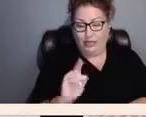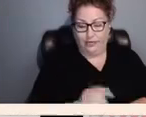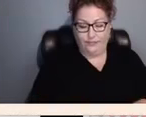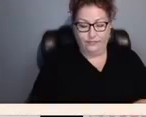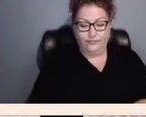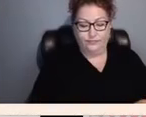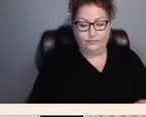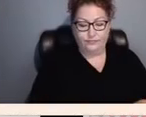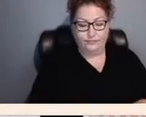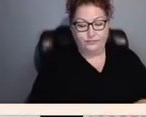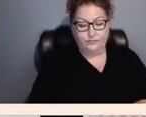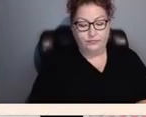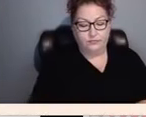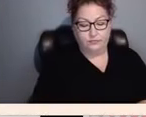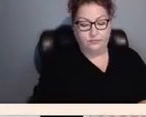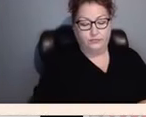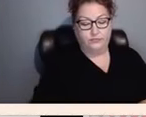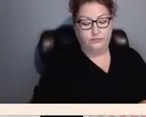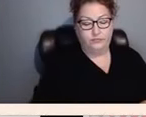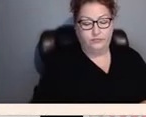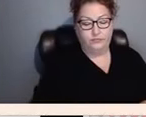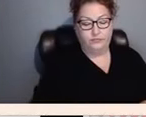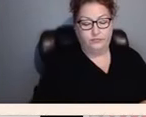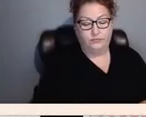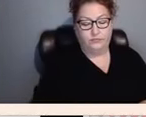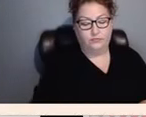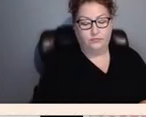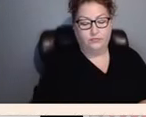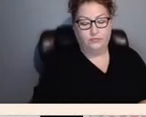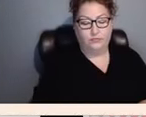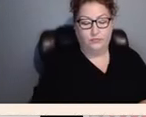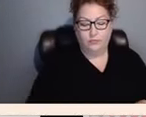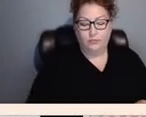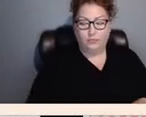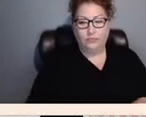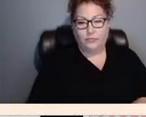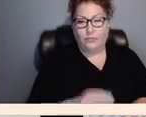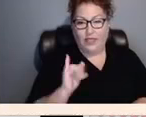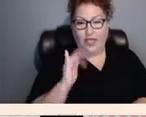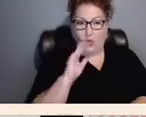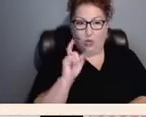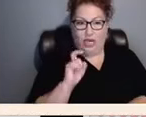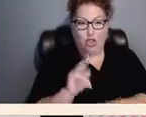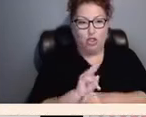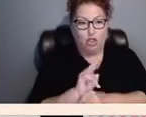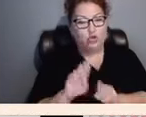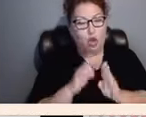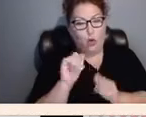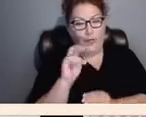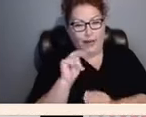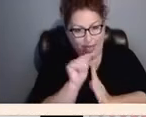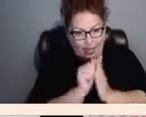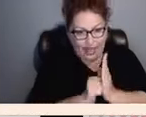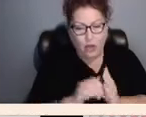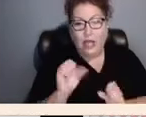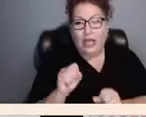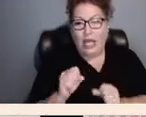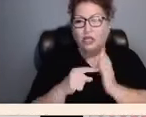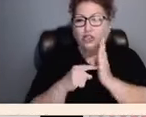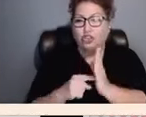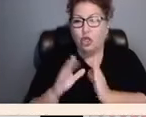verifiable identification that you can use to open up a bank account, that you can use to show your employer when you're getting